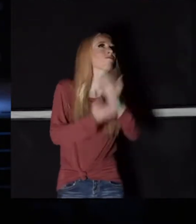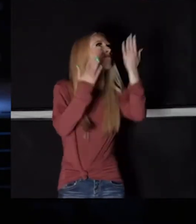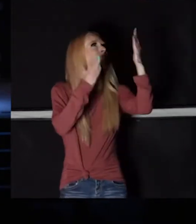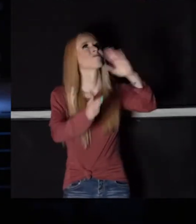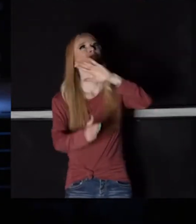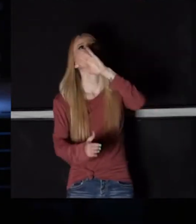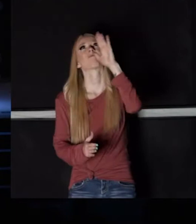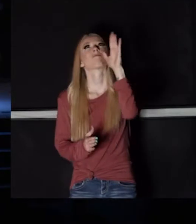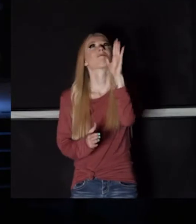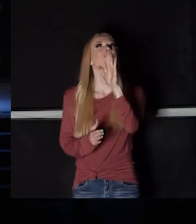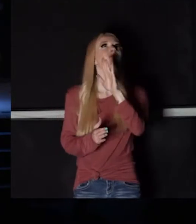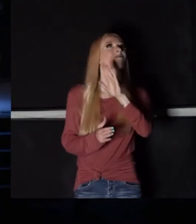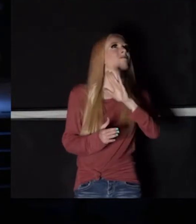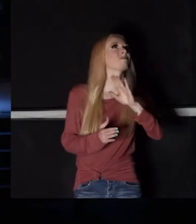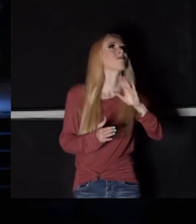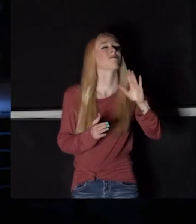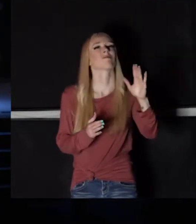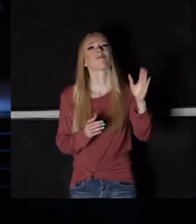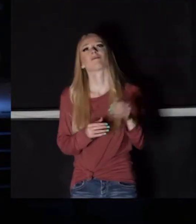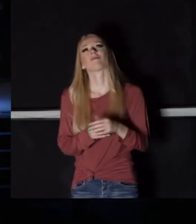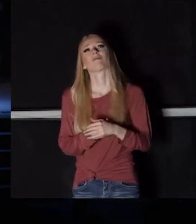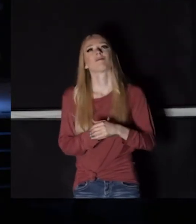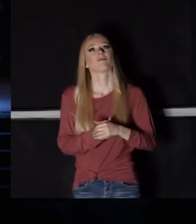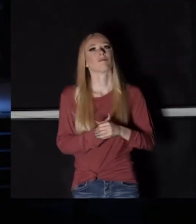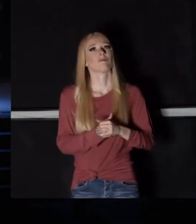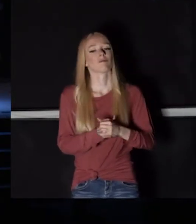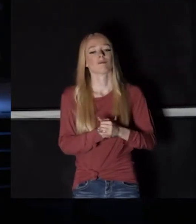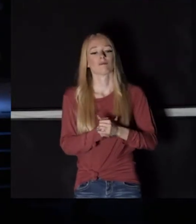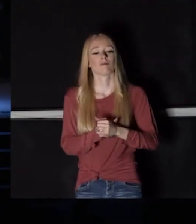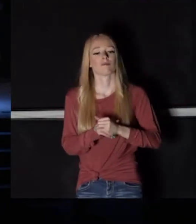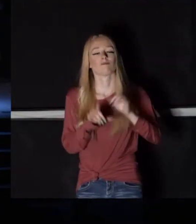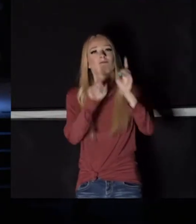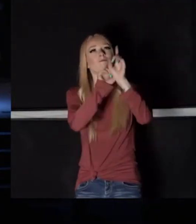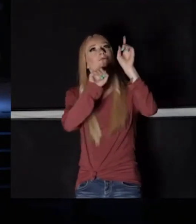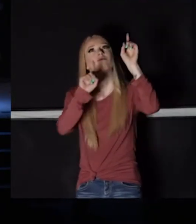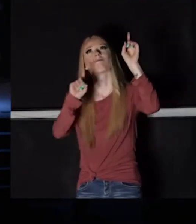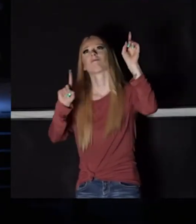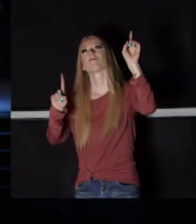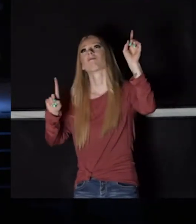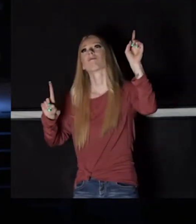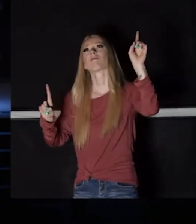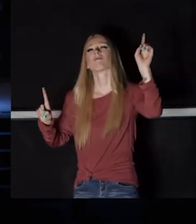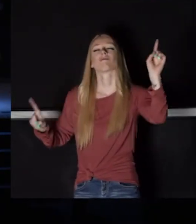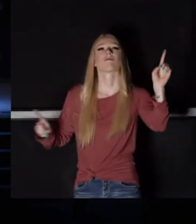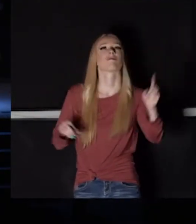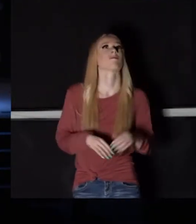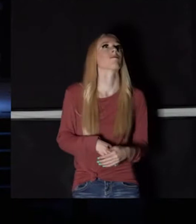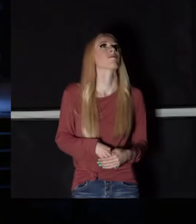Leave us hanging, ooh.